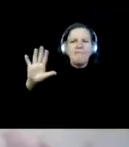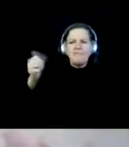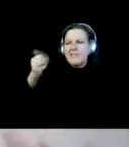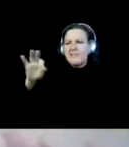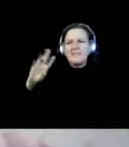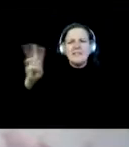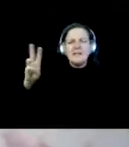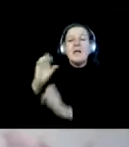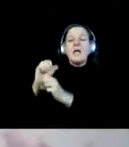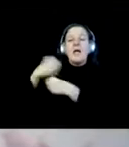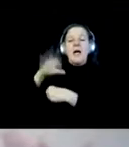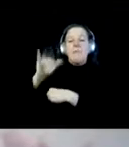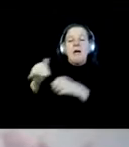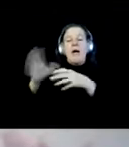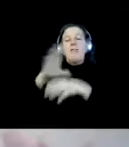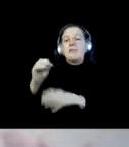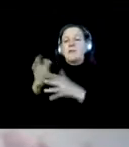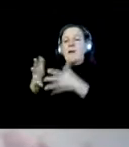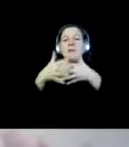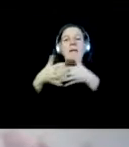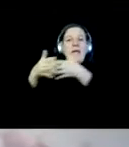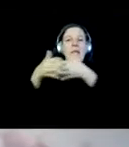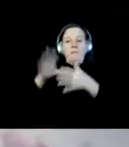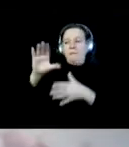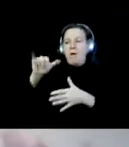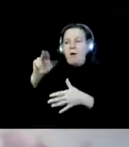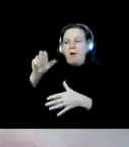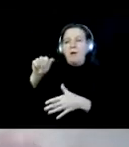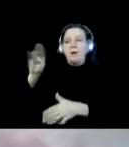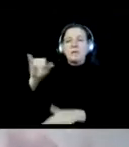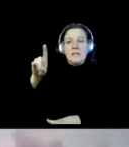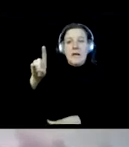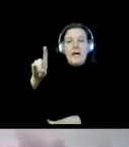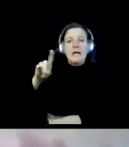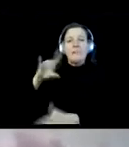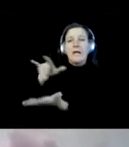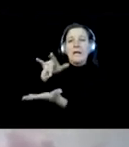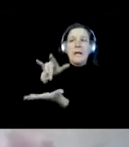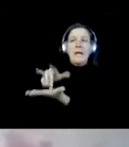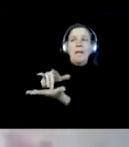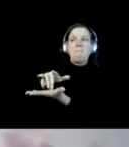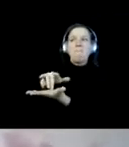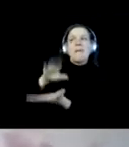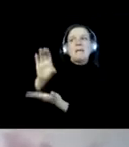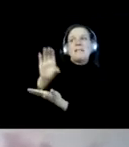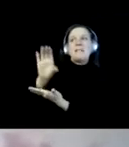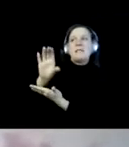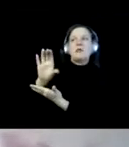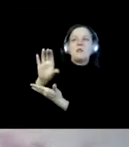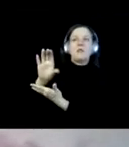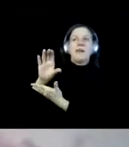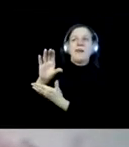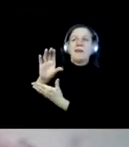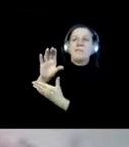American Cyanamid, that was kind of like a mid-century classic American conglomerate that also made fertilizer and